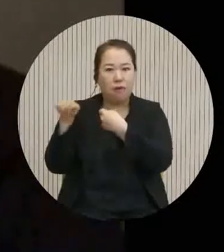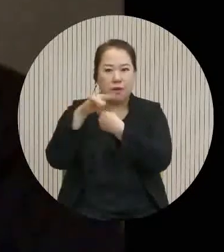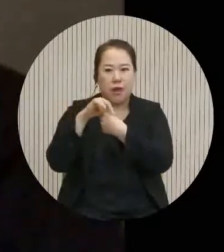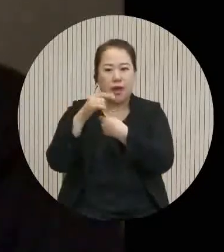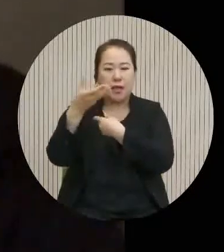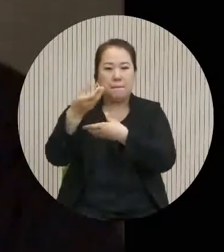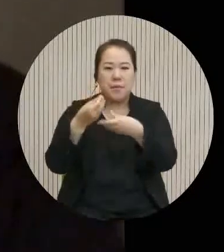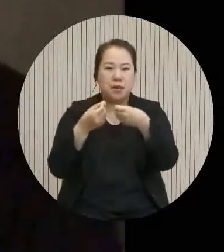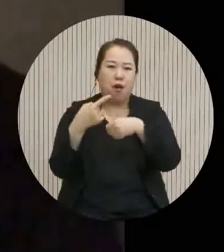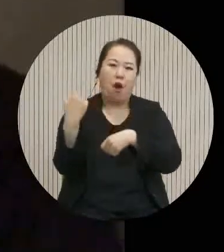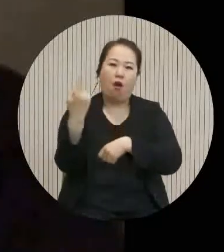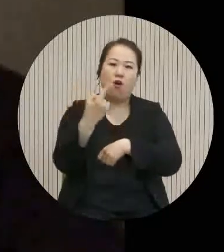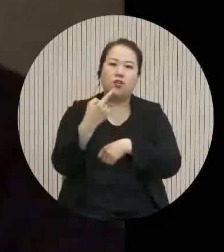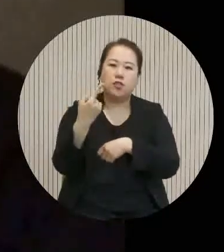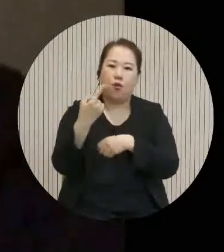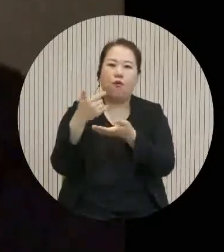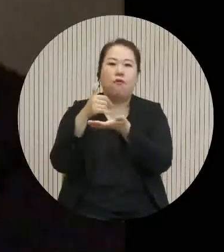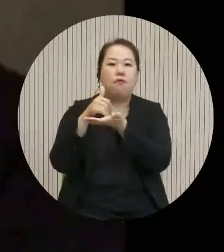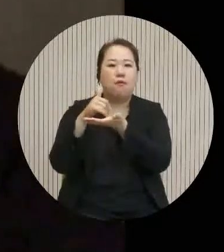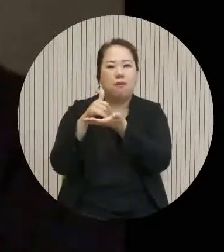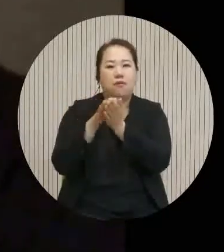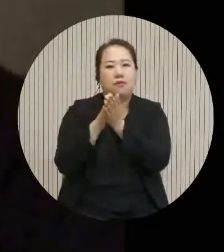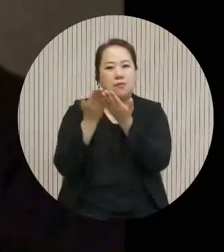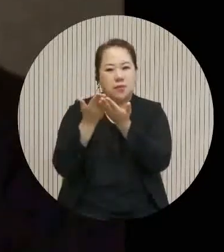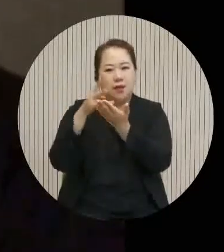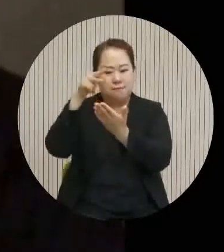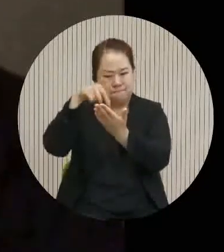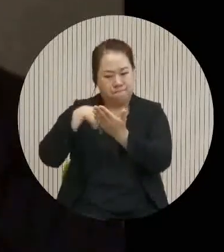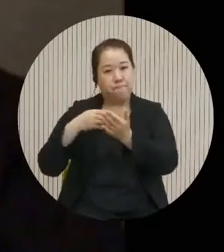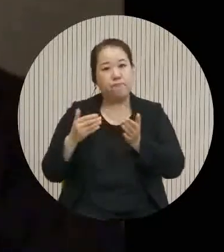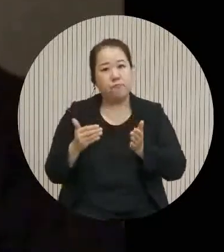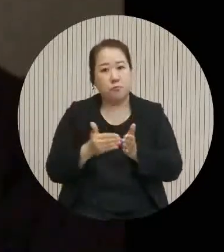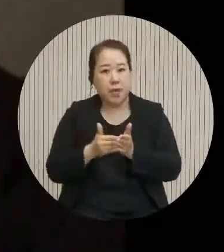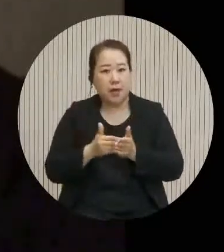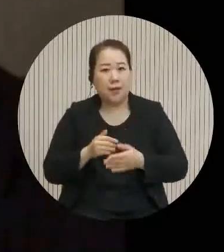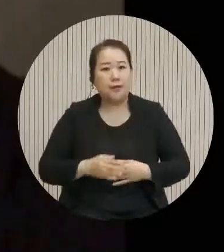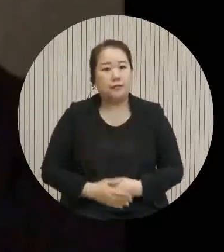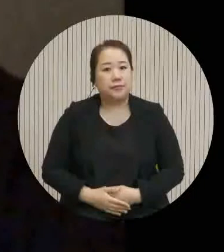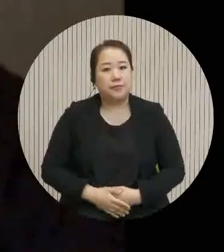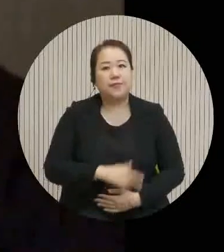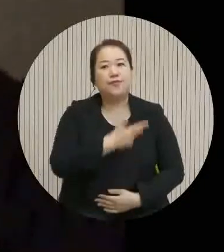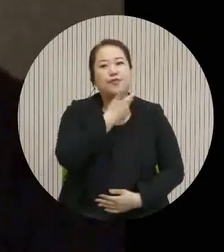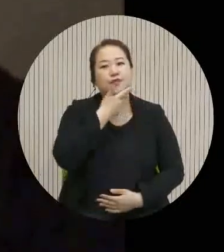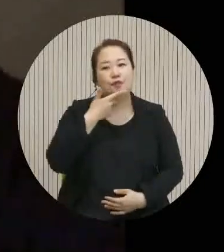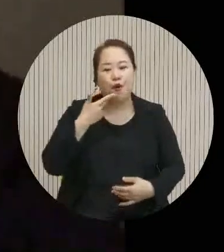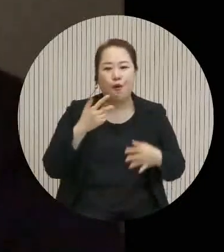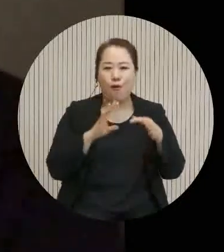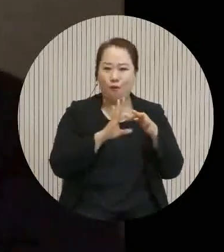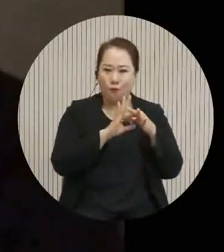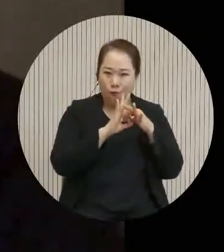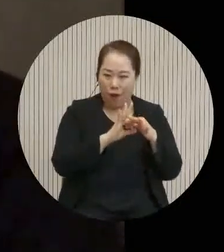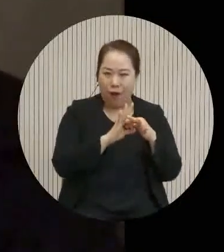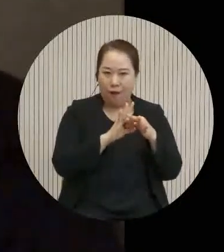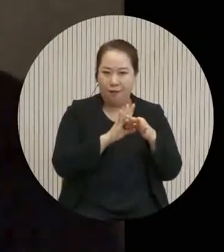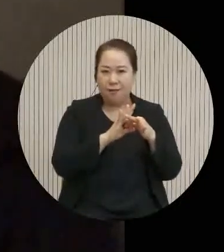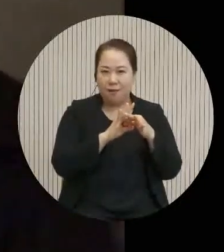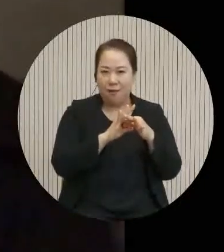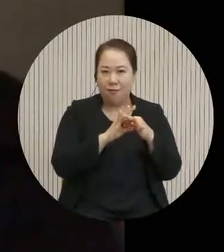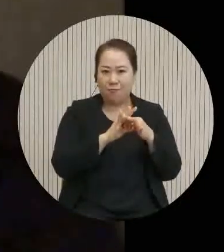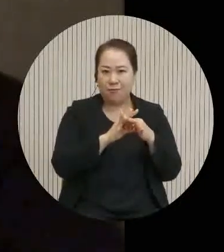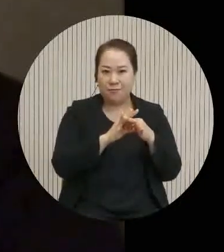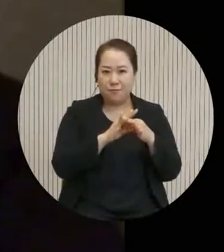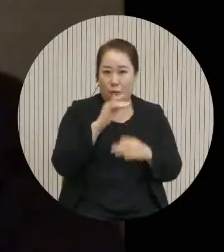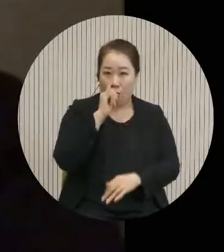and loved to read in English. She won every major prize in English offered